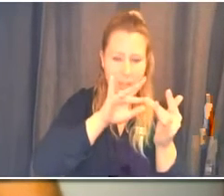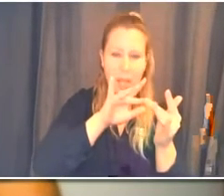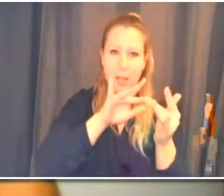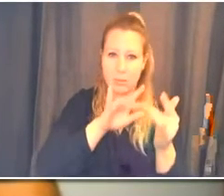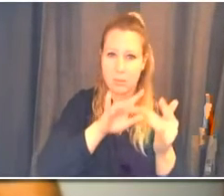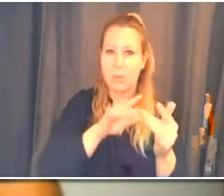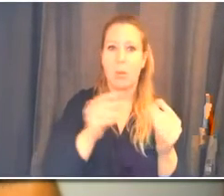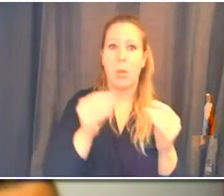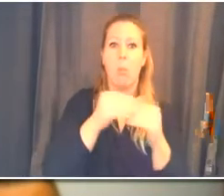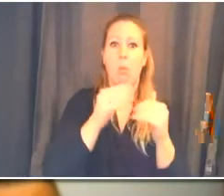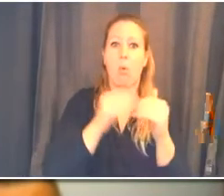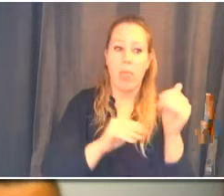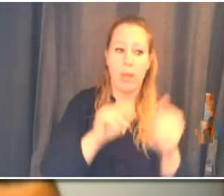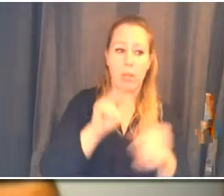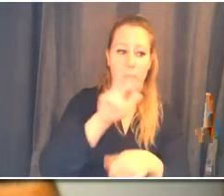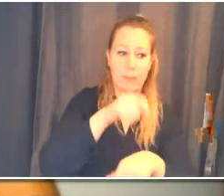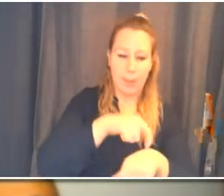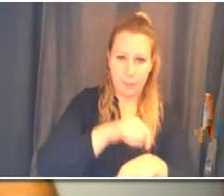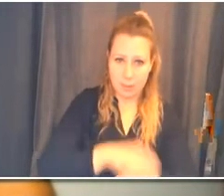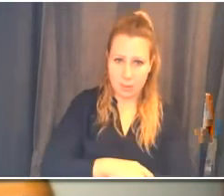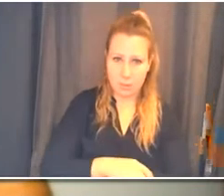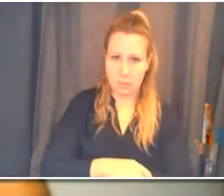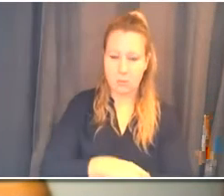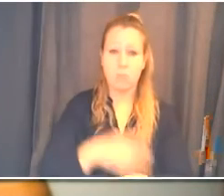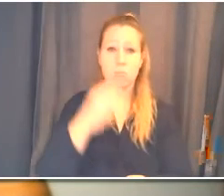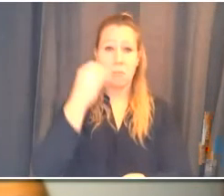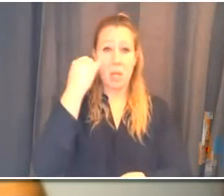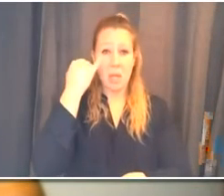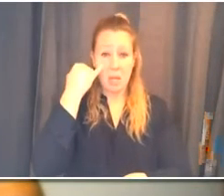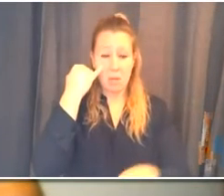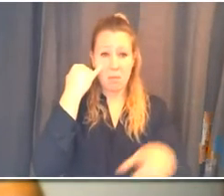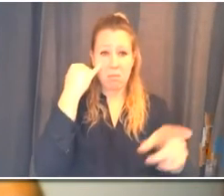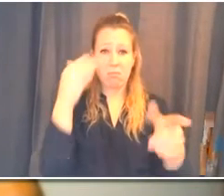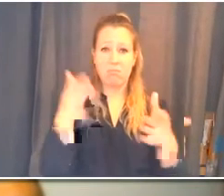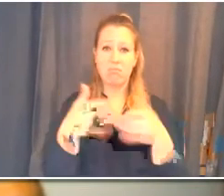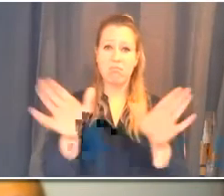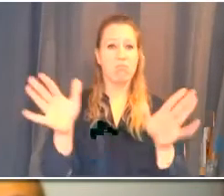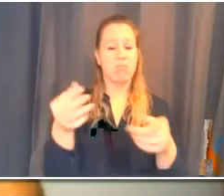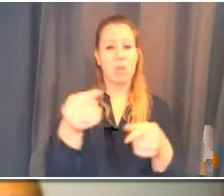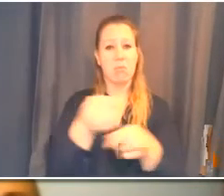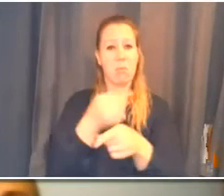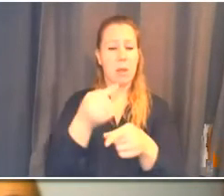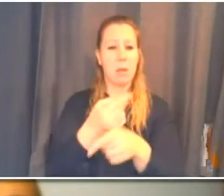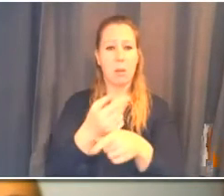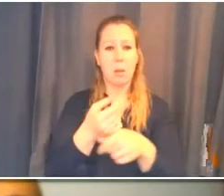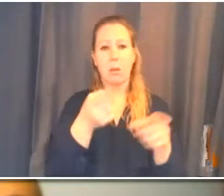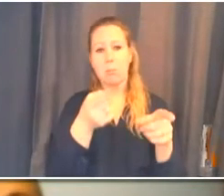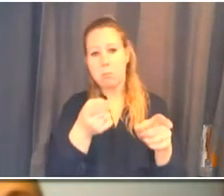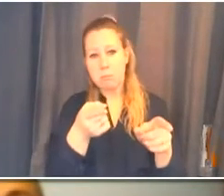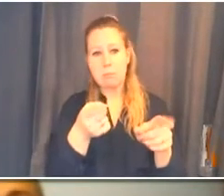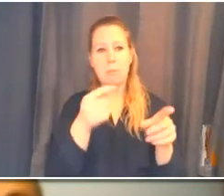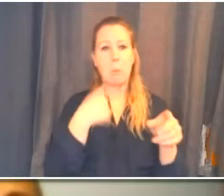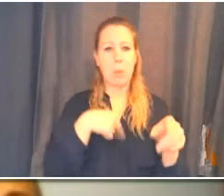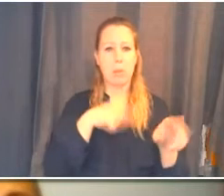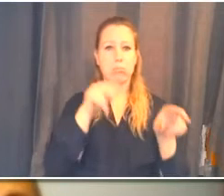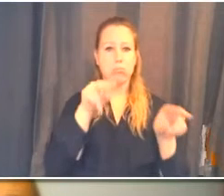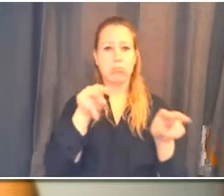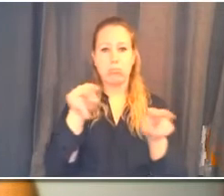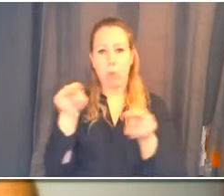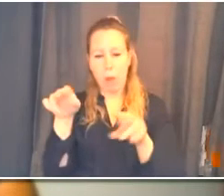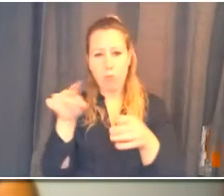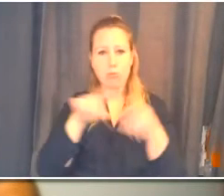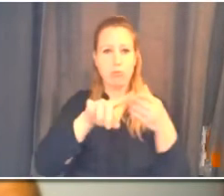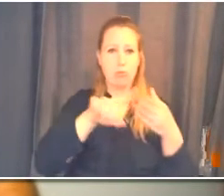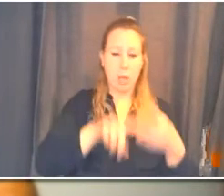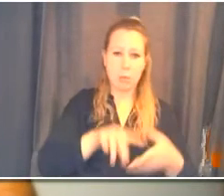first question about the Tex to 911 I don't want to I don't want there to be to leave with a misconception that a city